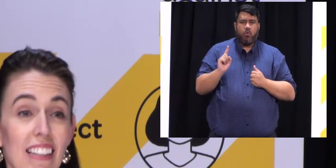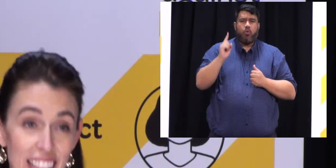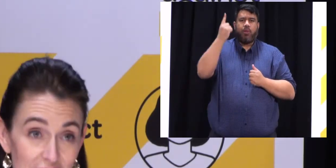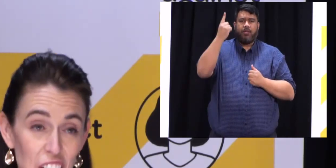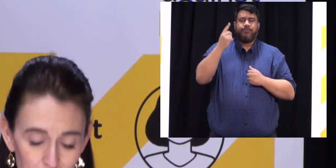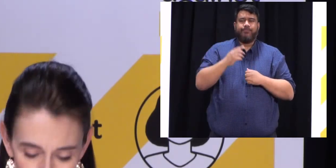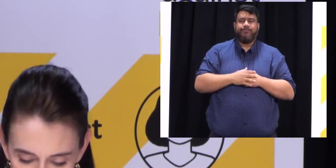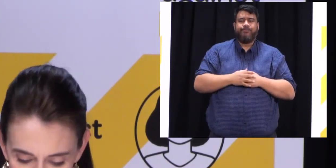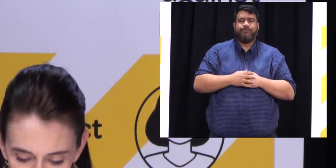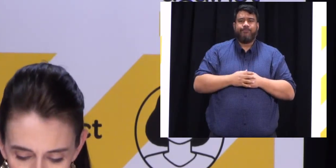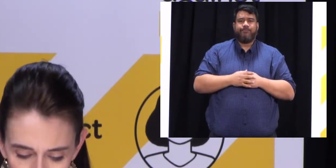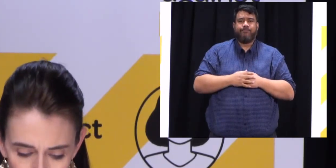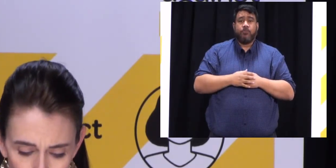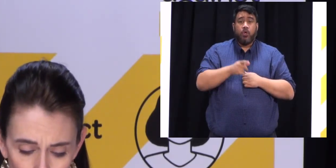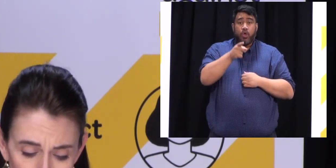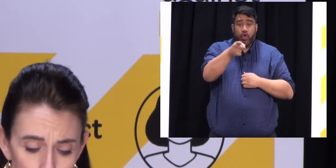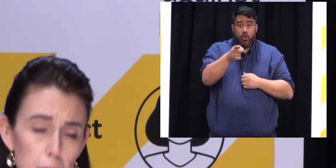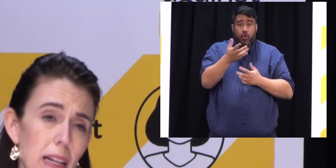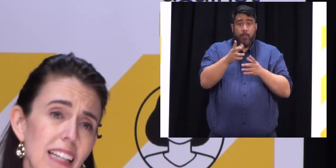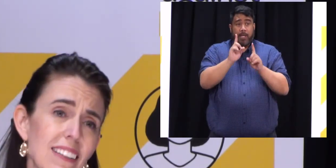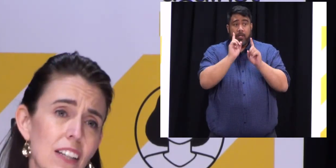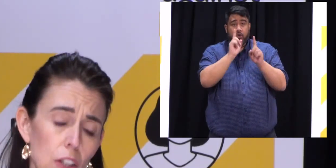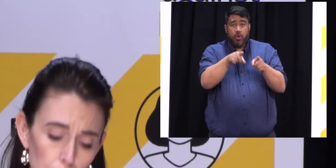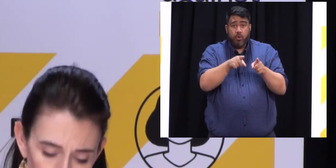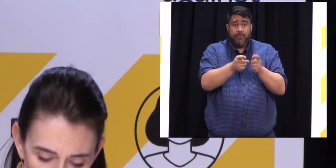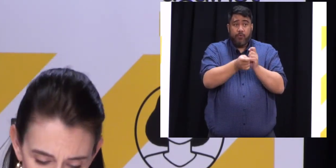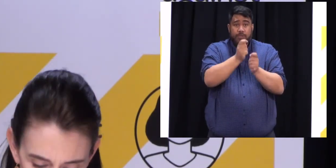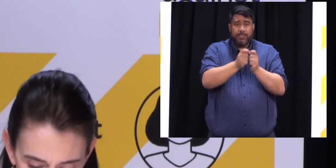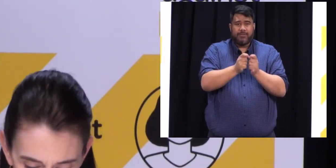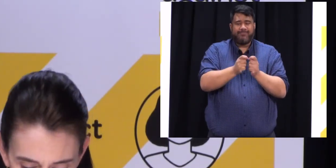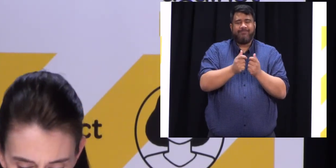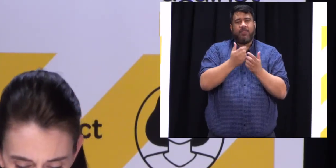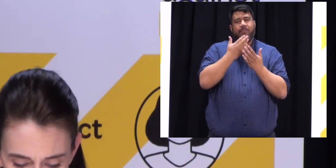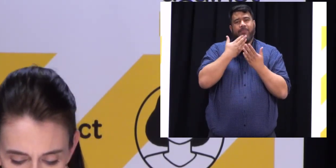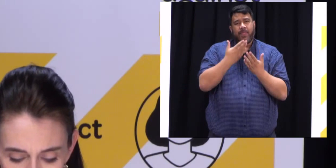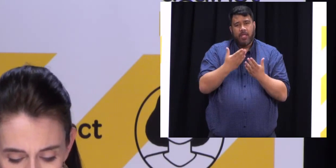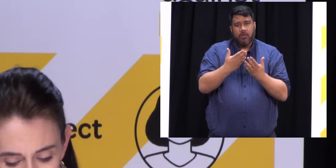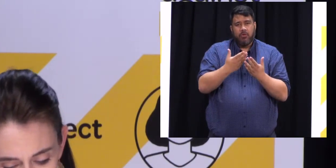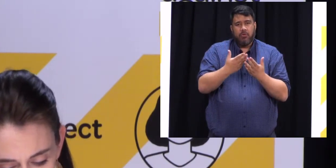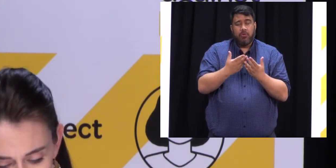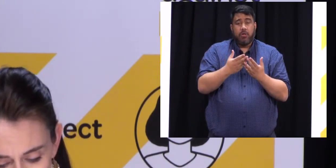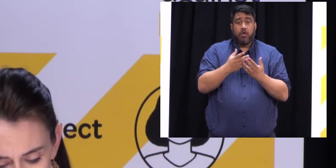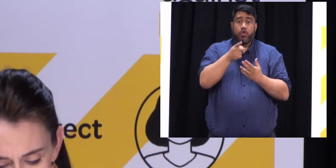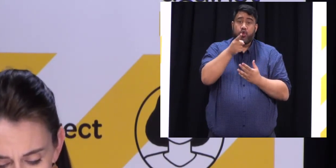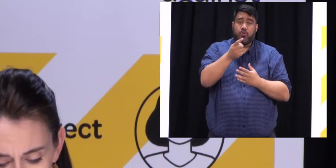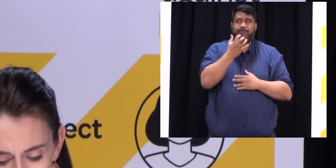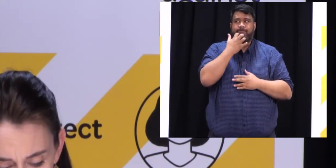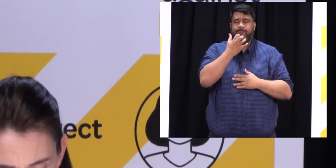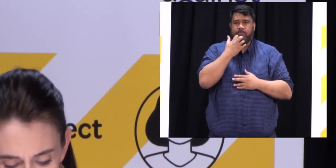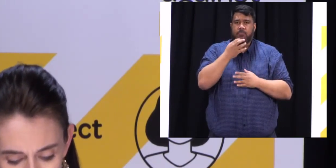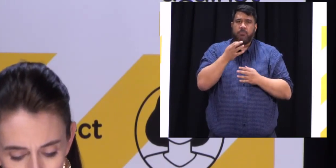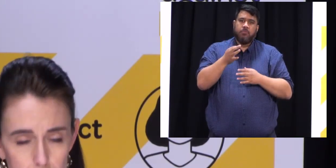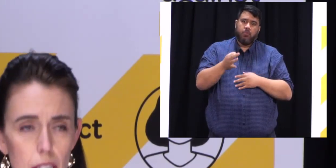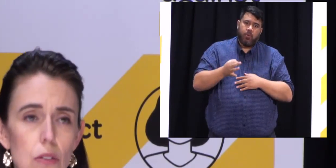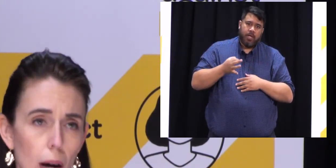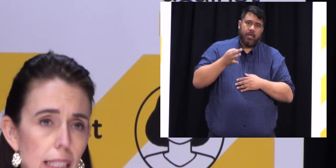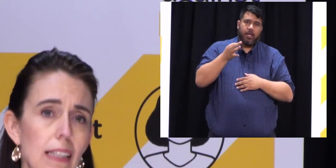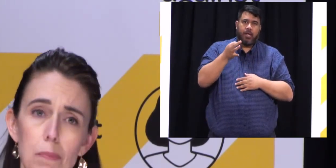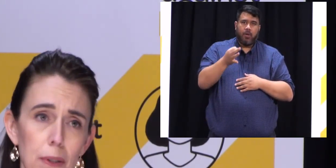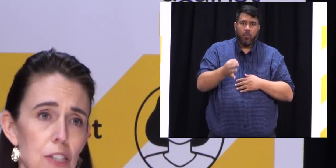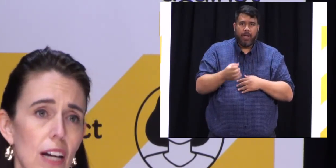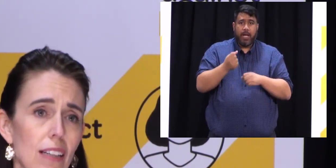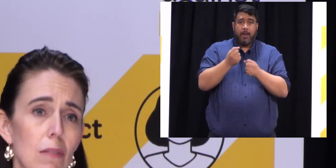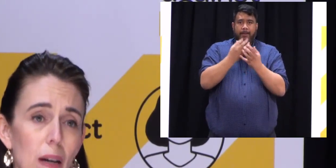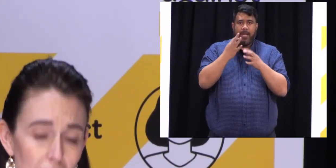tested, thank you. I know for many, you waited many hours in queues, so your perseverance is